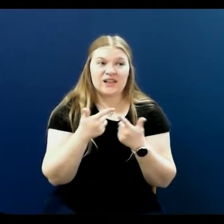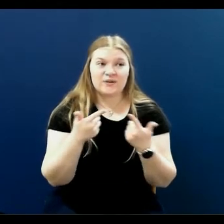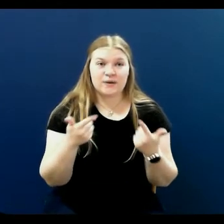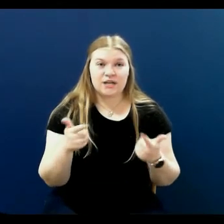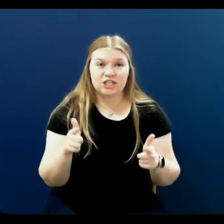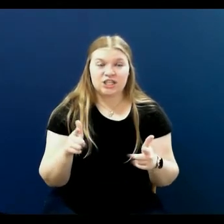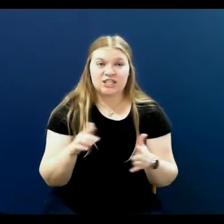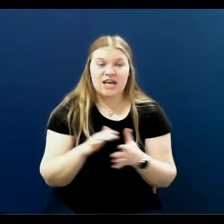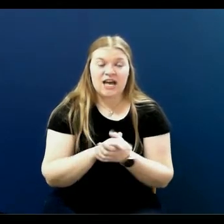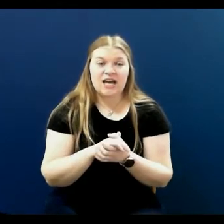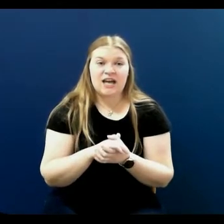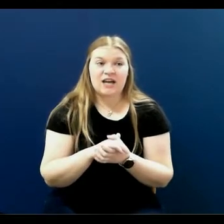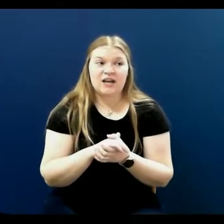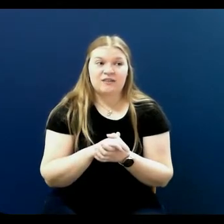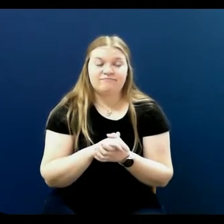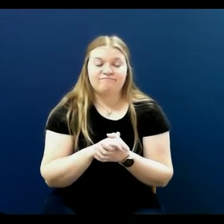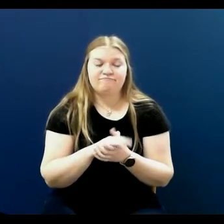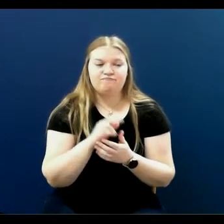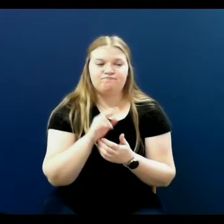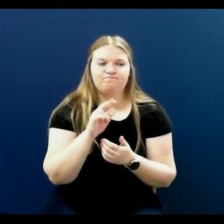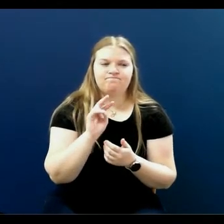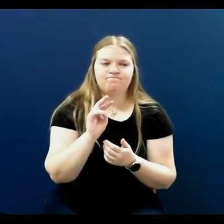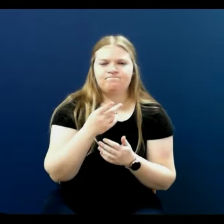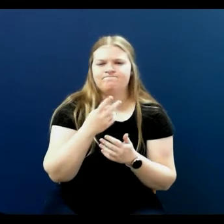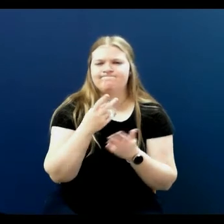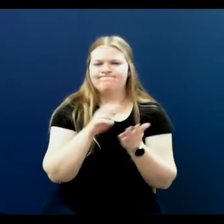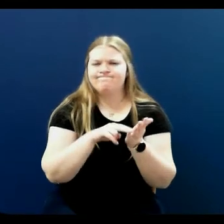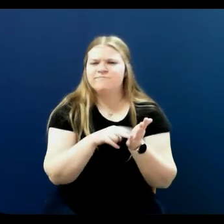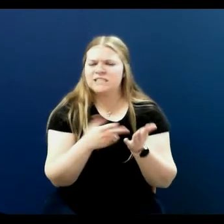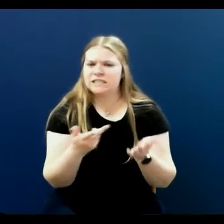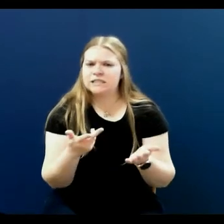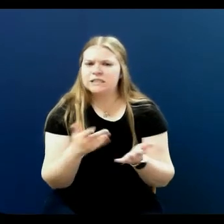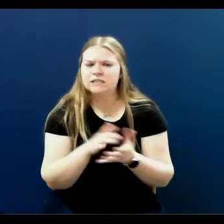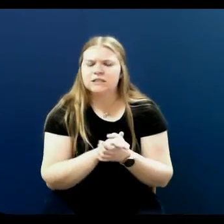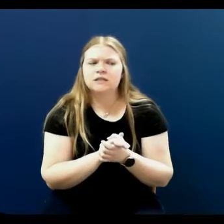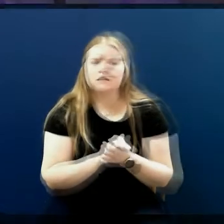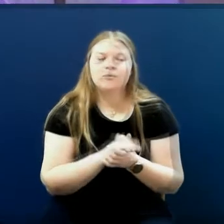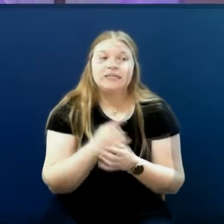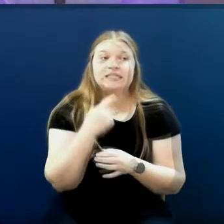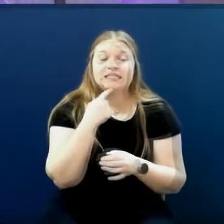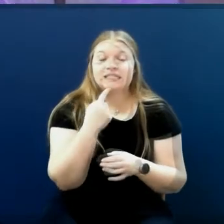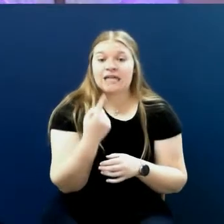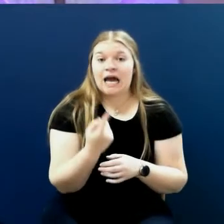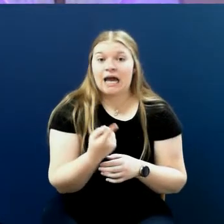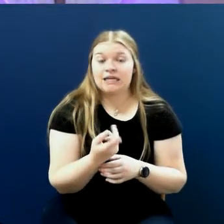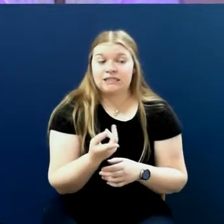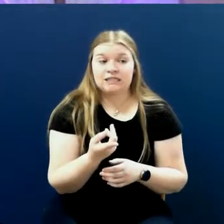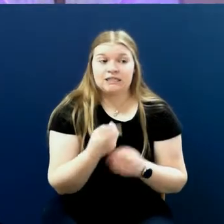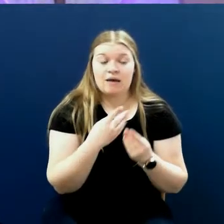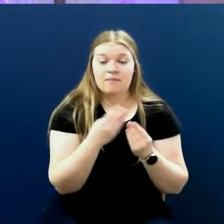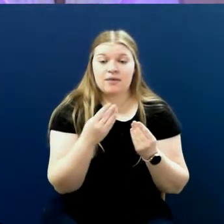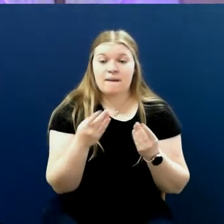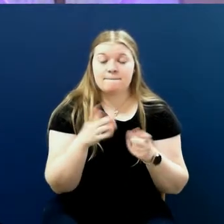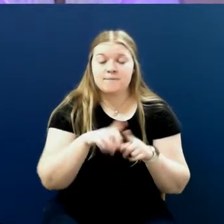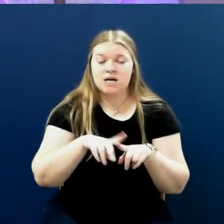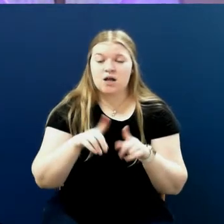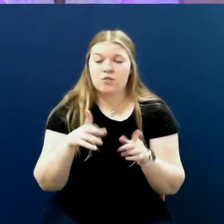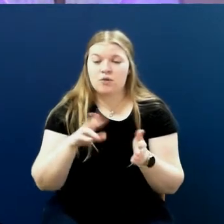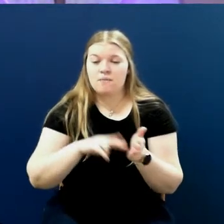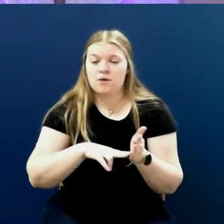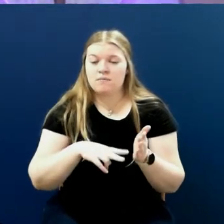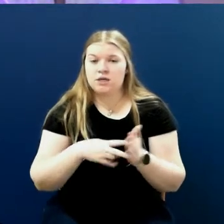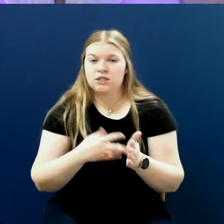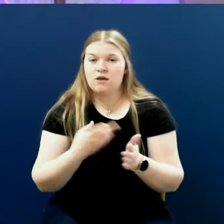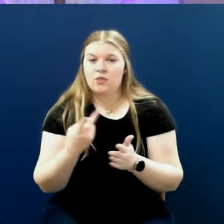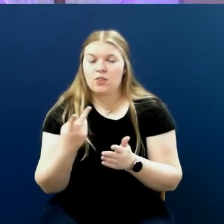has a double innuendo. In our culture, there's lots of things where we say things, but the root of the word is